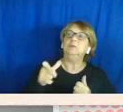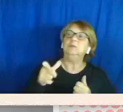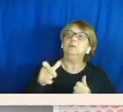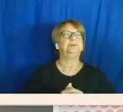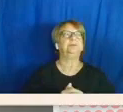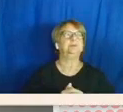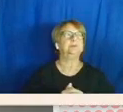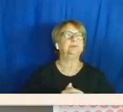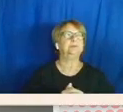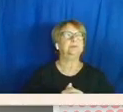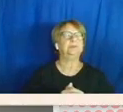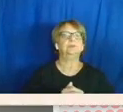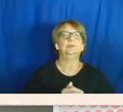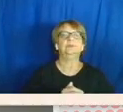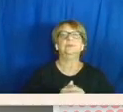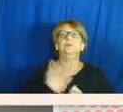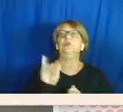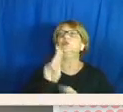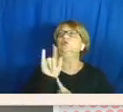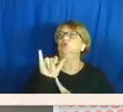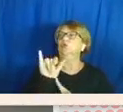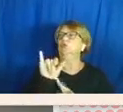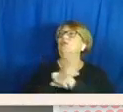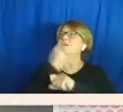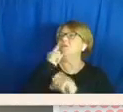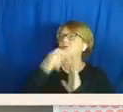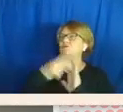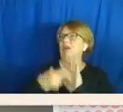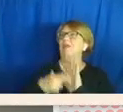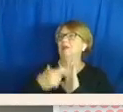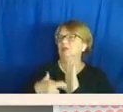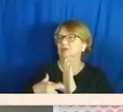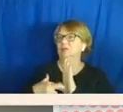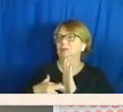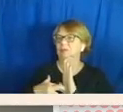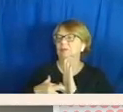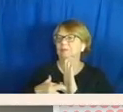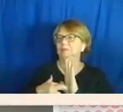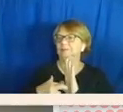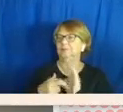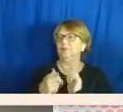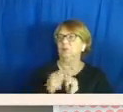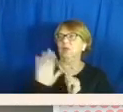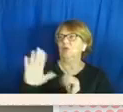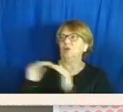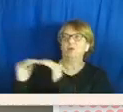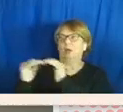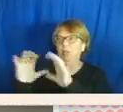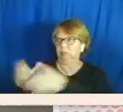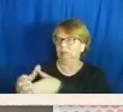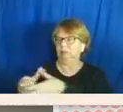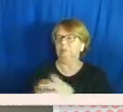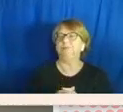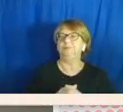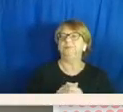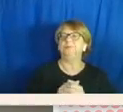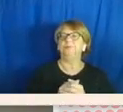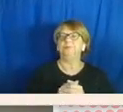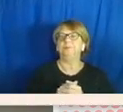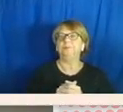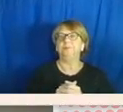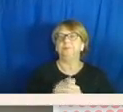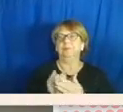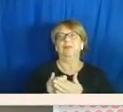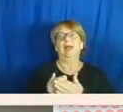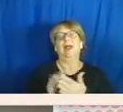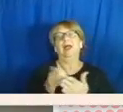Judy fought for the regulation and with her colleagues. And that's what's depicted